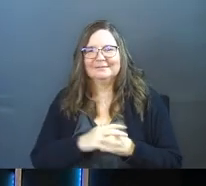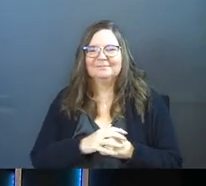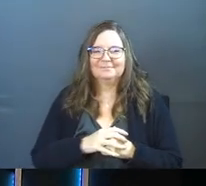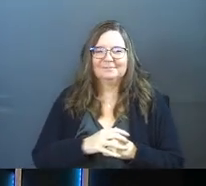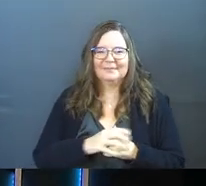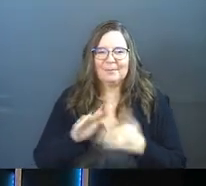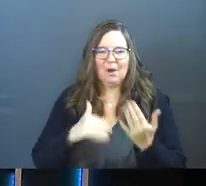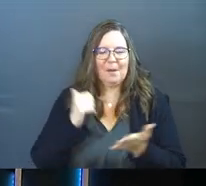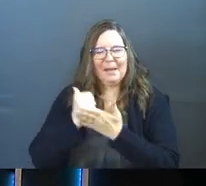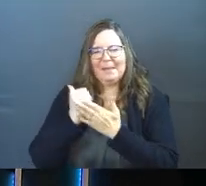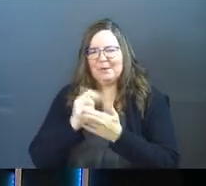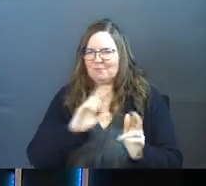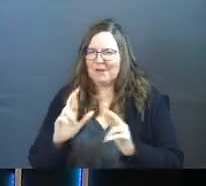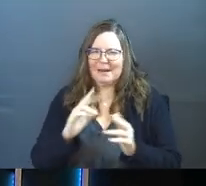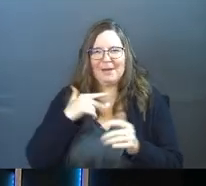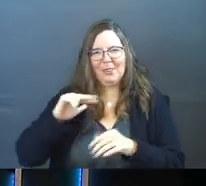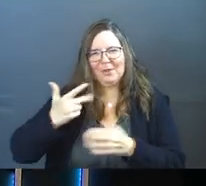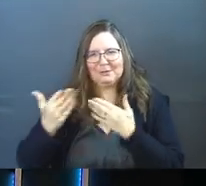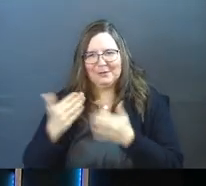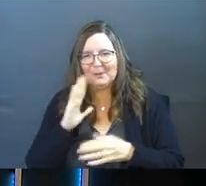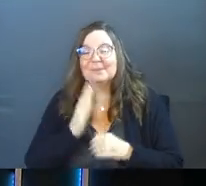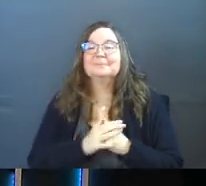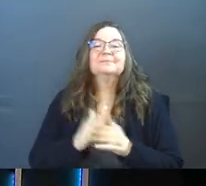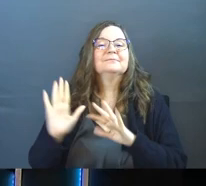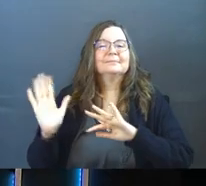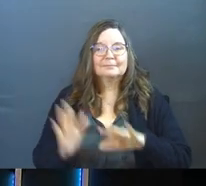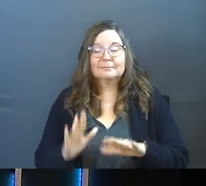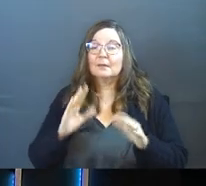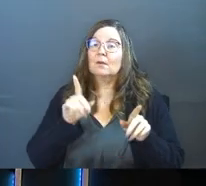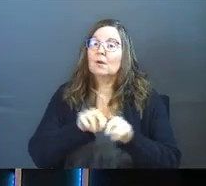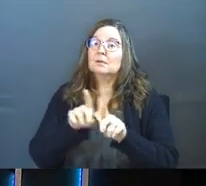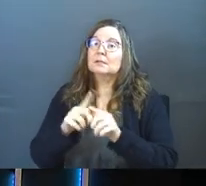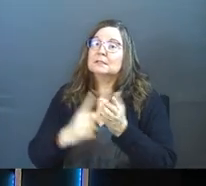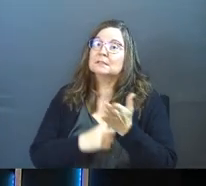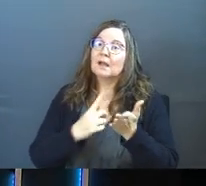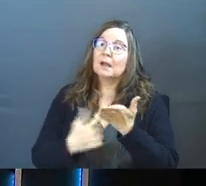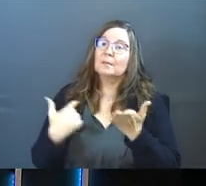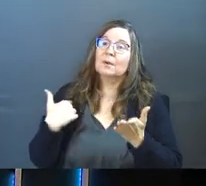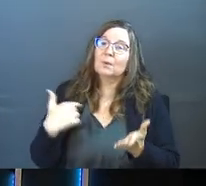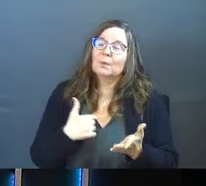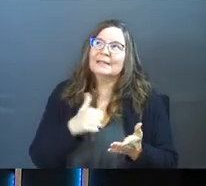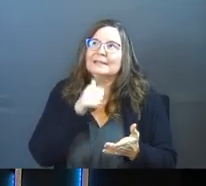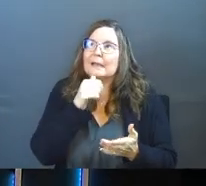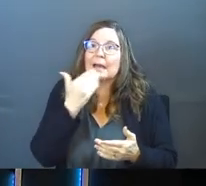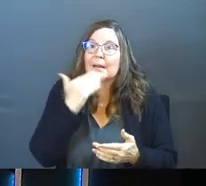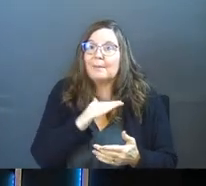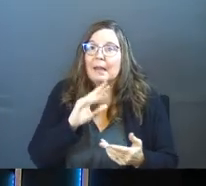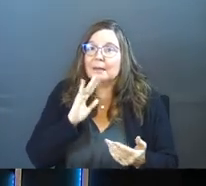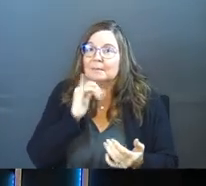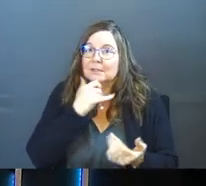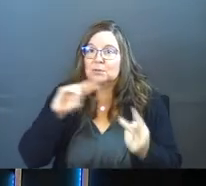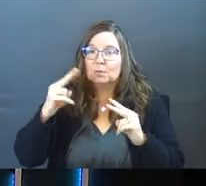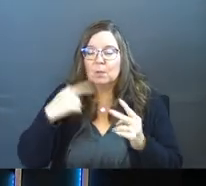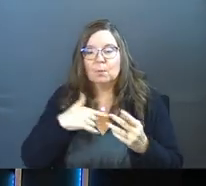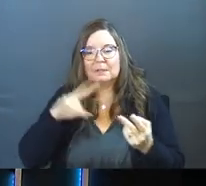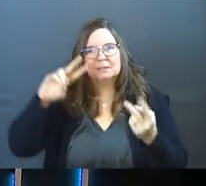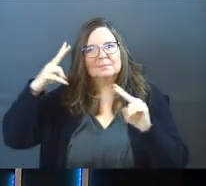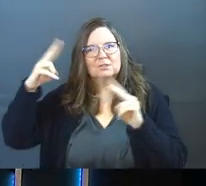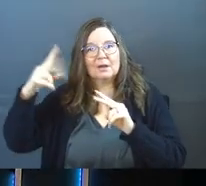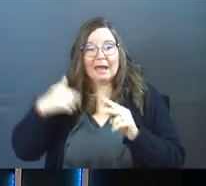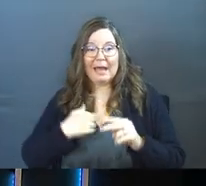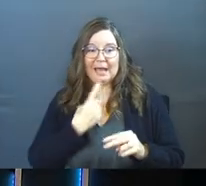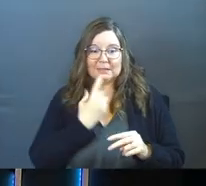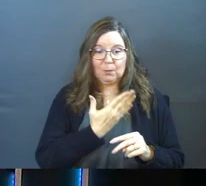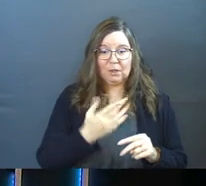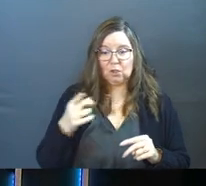it, but I'm going to have all my amens down by third service. All right, so also, sometimes it's not a bad miscommunication, we just misunderstand. I